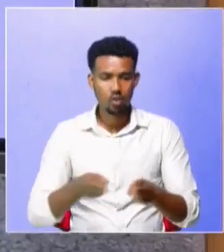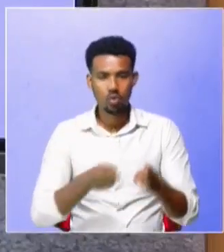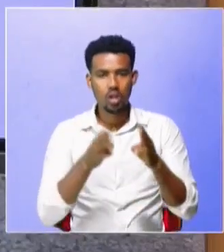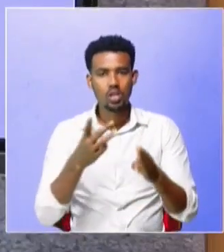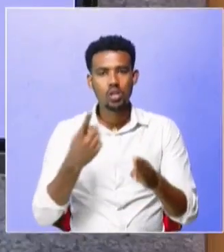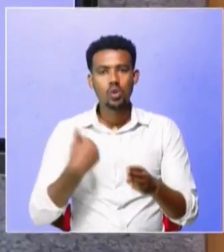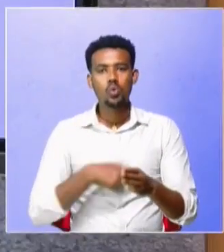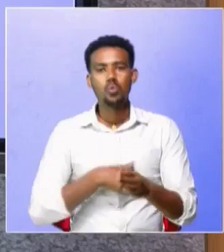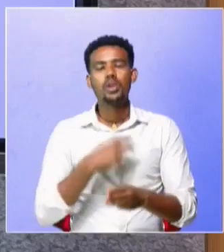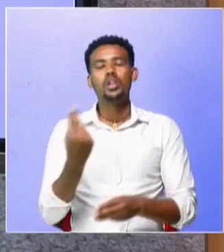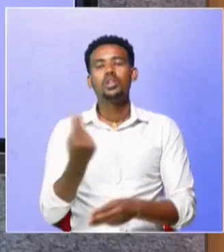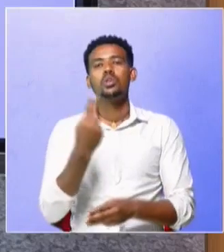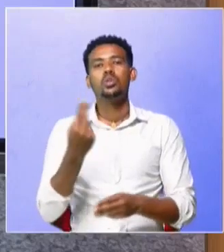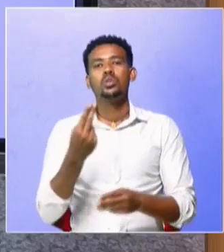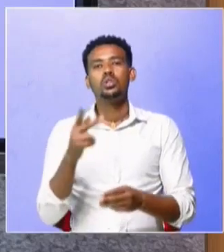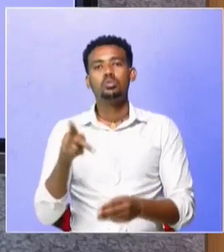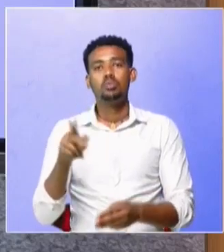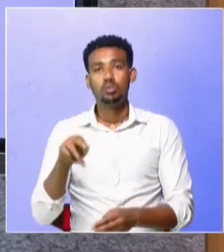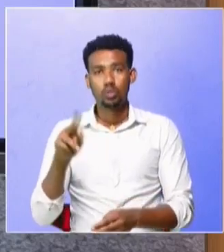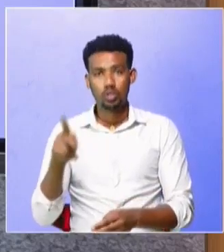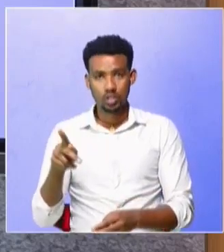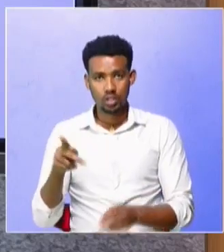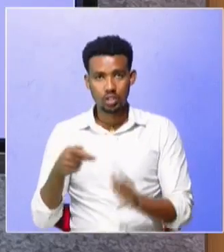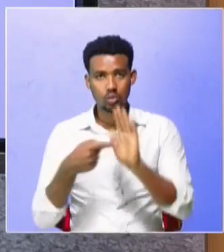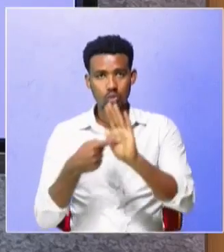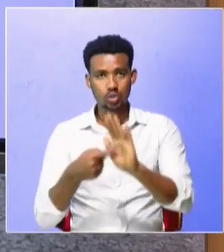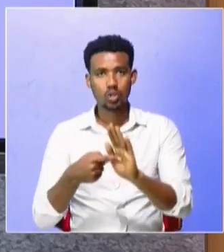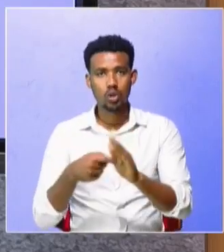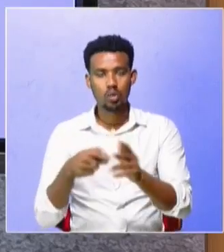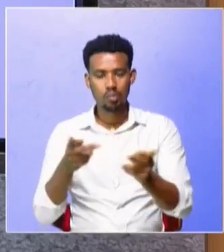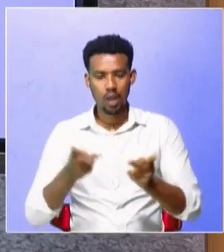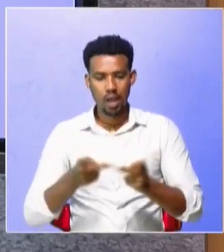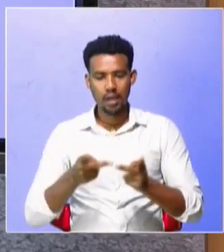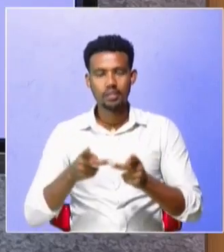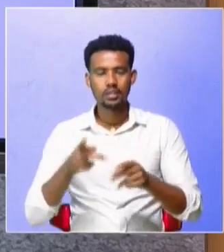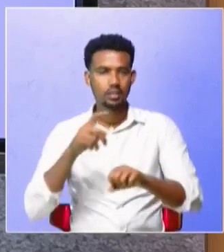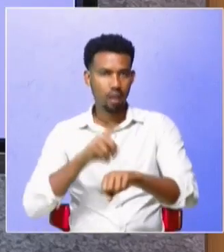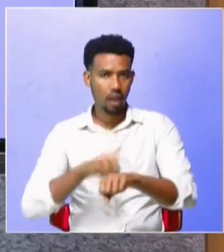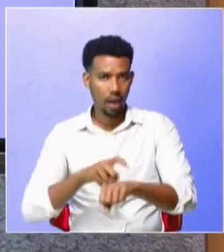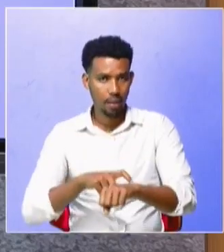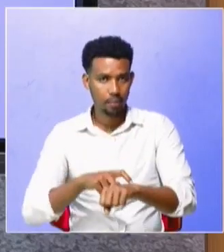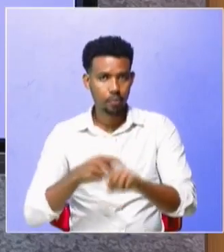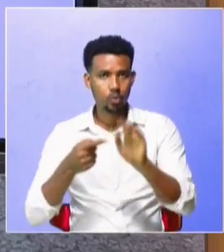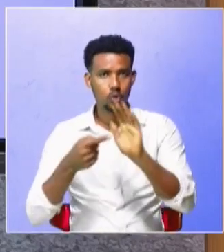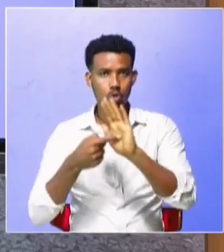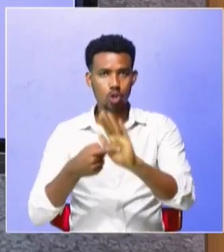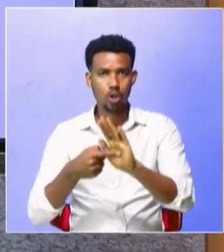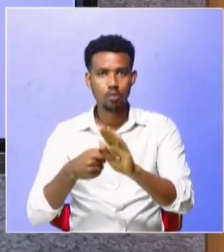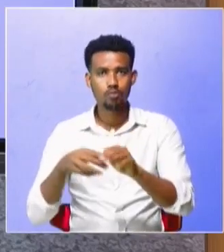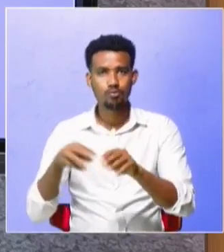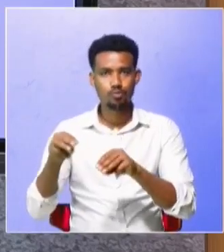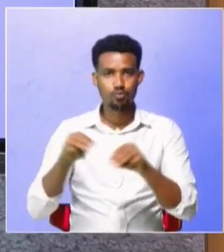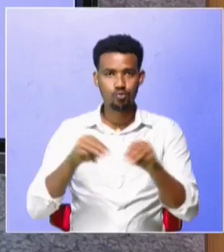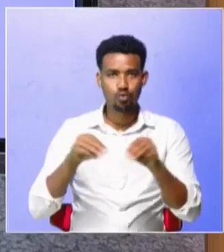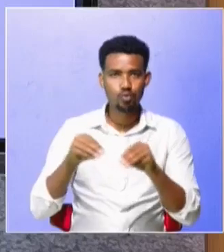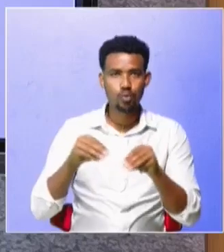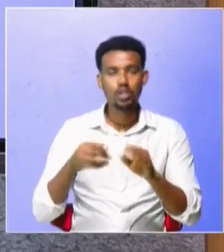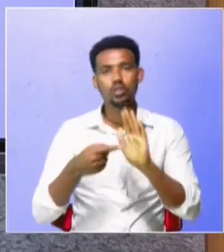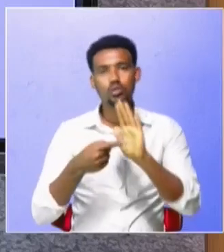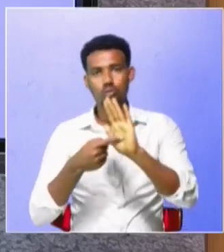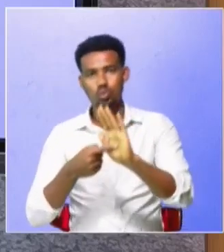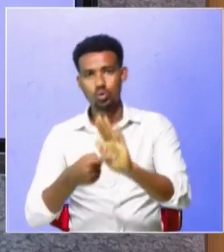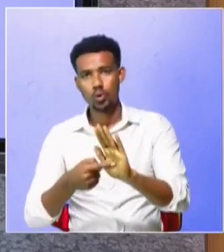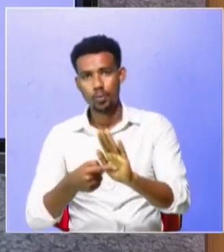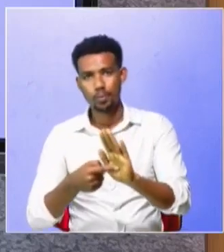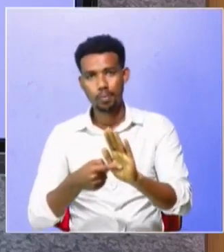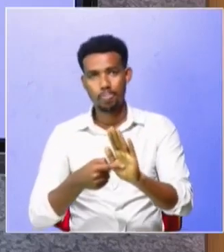could use prepositions to show place, to show time, to show movement, to show